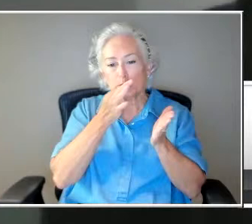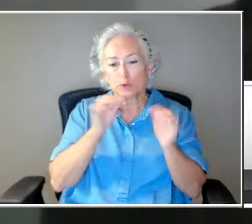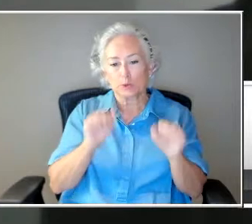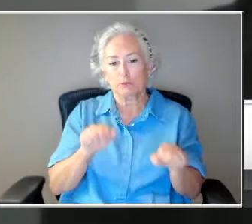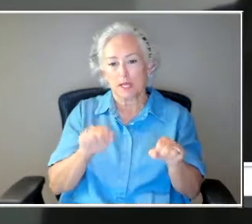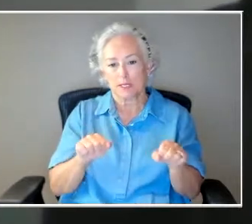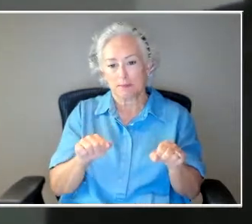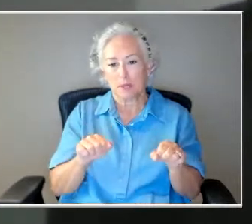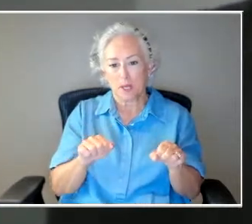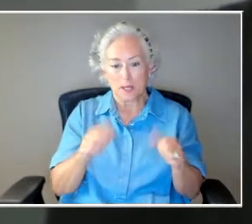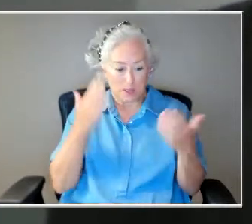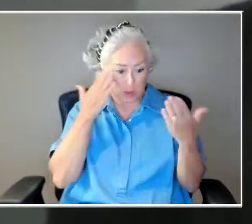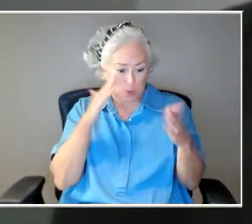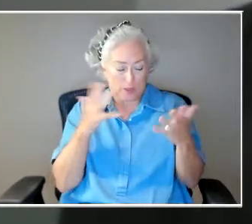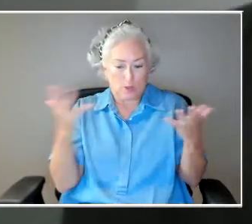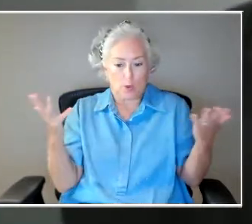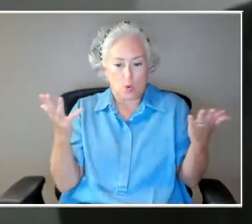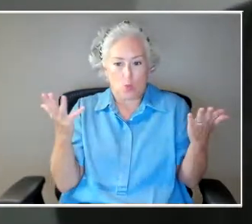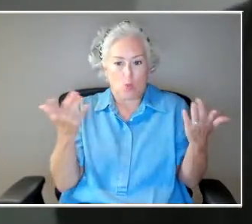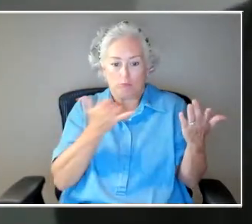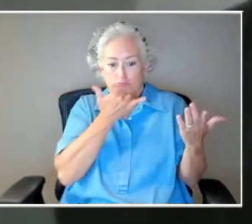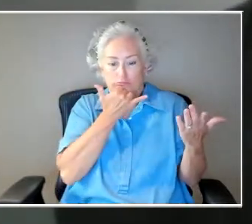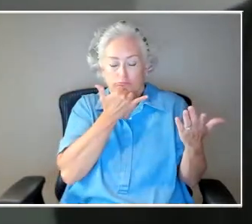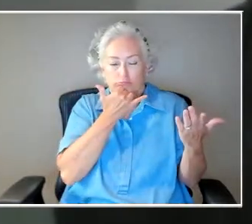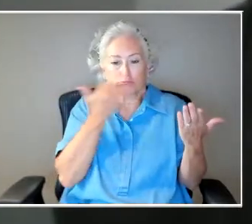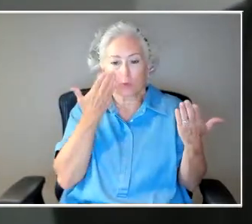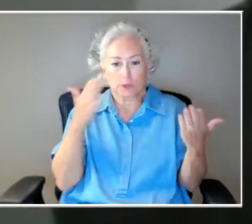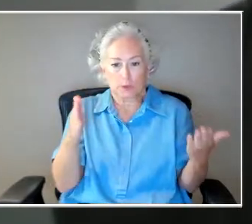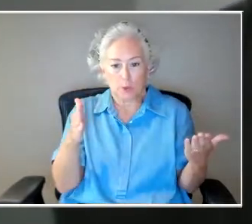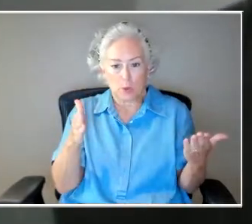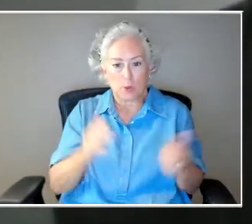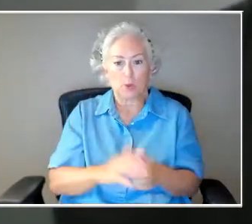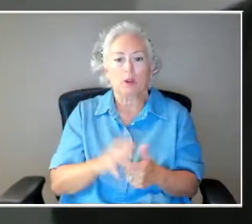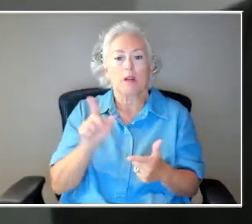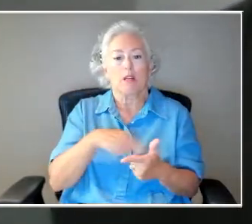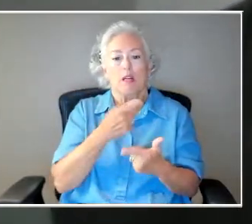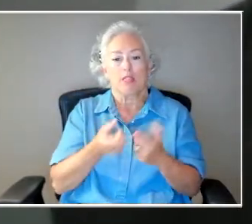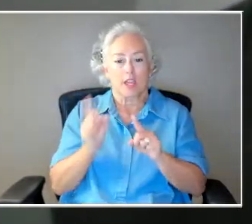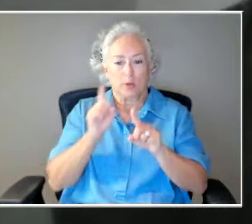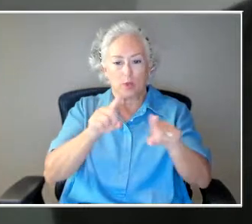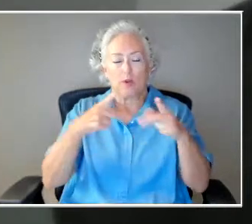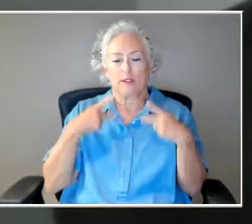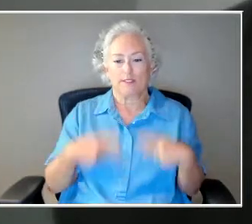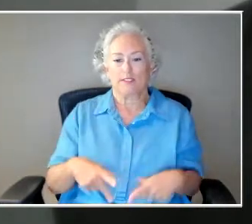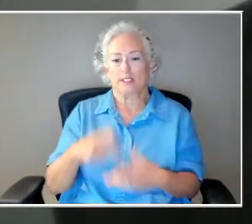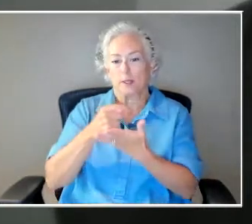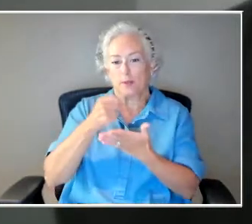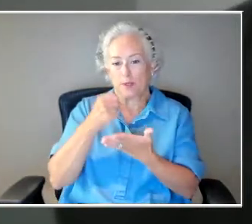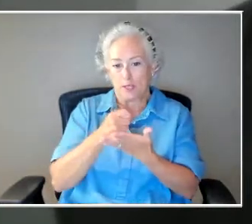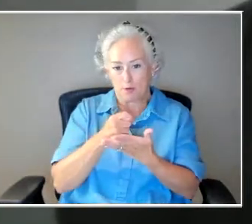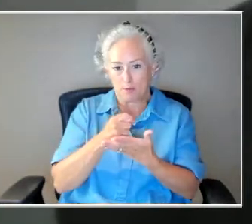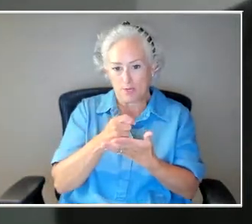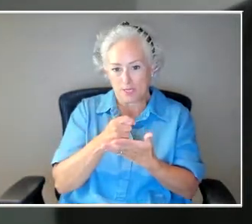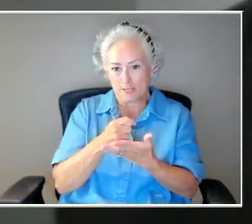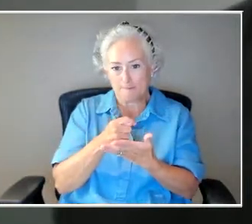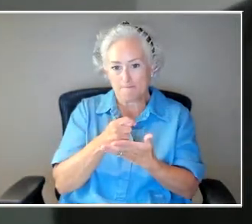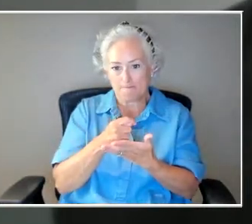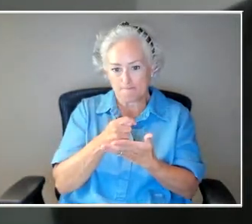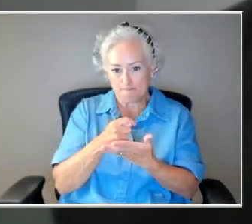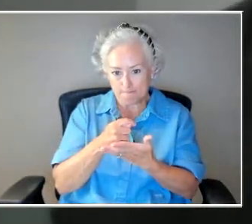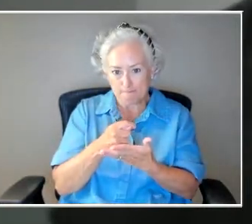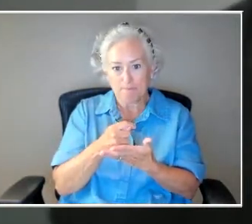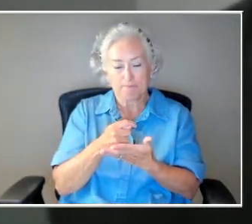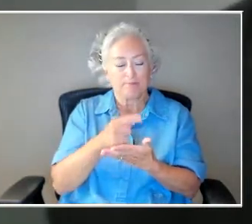know exactly what it was to begin with. We went to physical therapy first, and then when that didn't